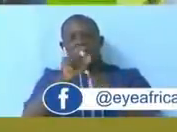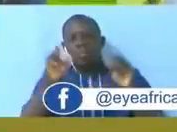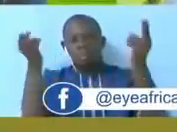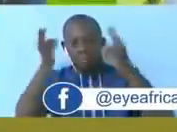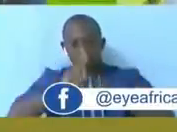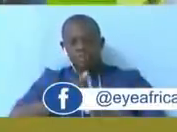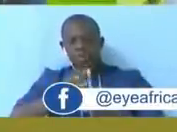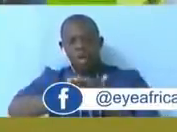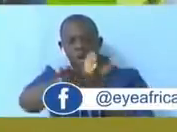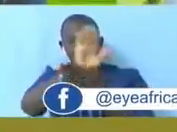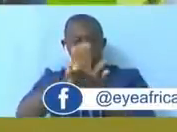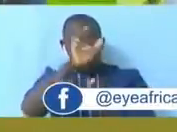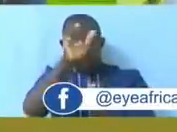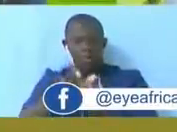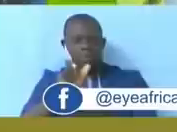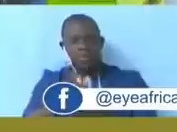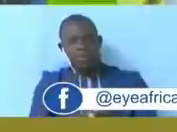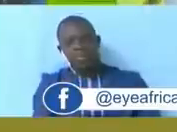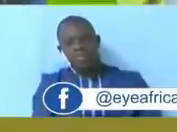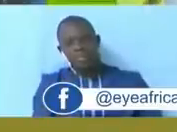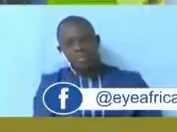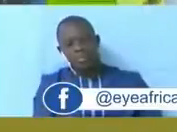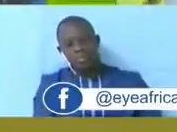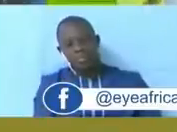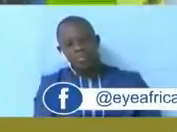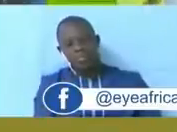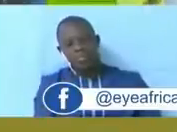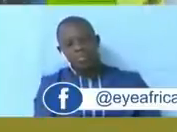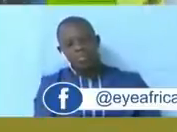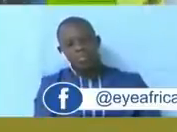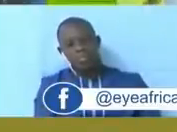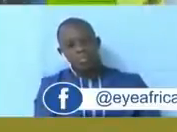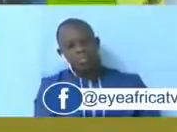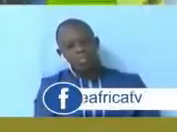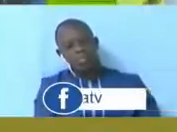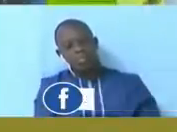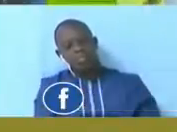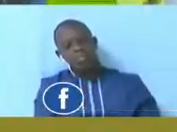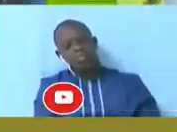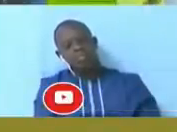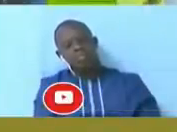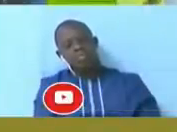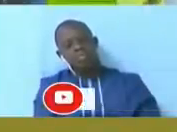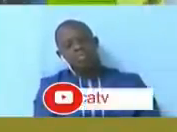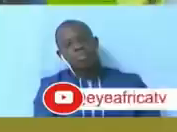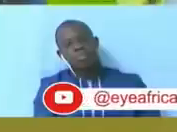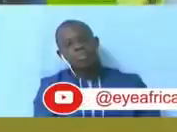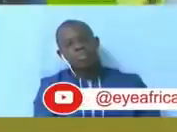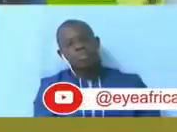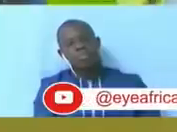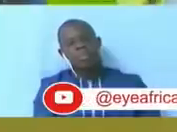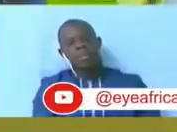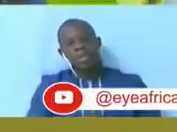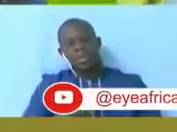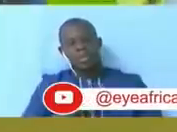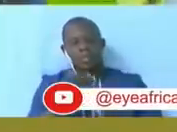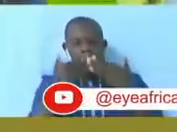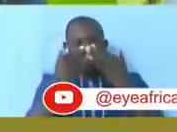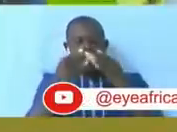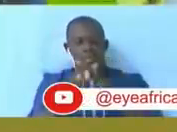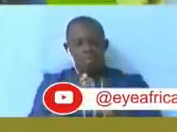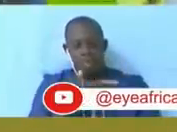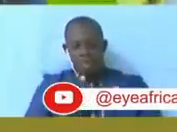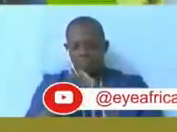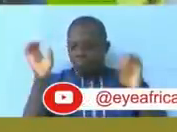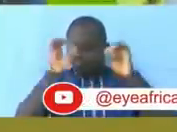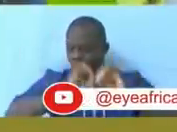George o njio mealongo atle belori njio kiti o kunda njio kuna na kunya kuola numbula ta no kang puruka njini. He told me he has nothing to do with the file